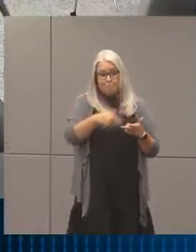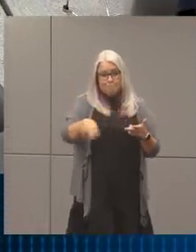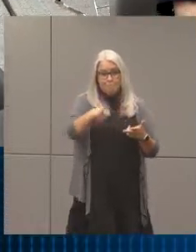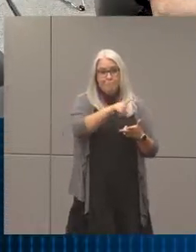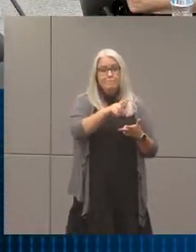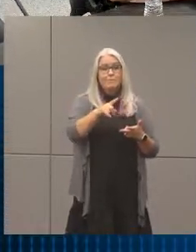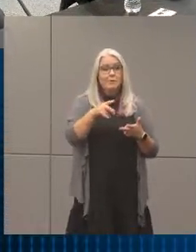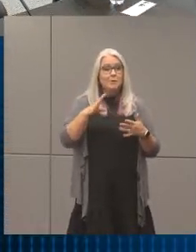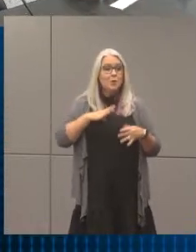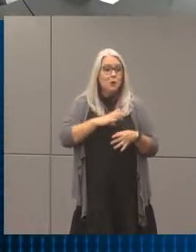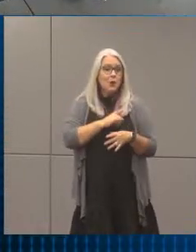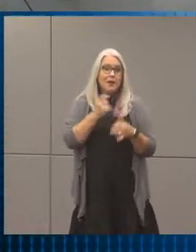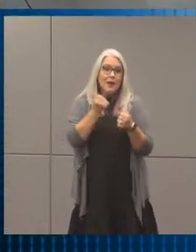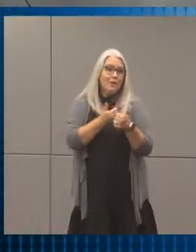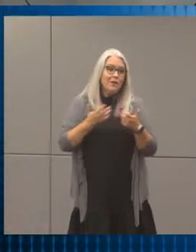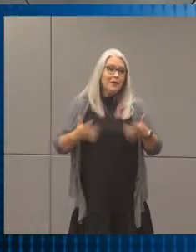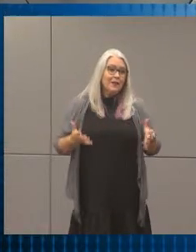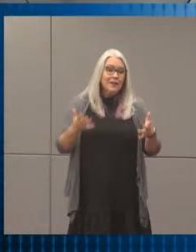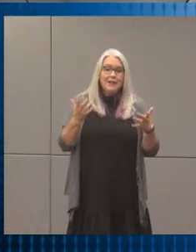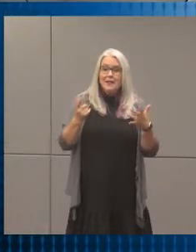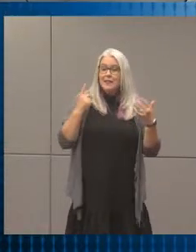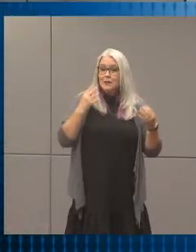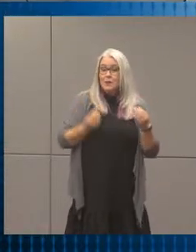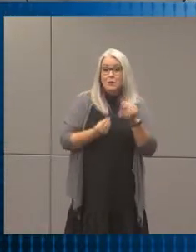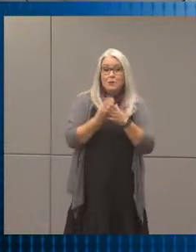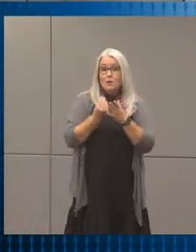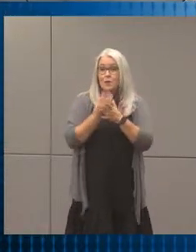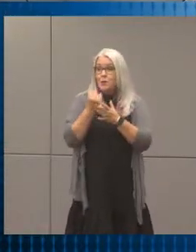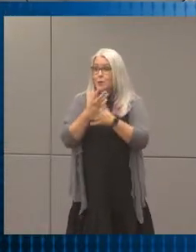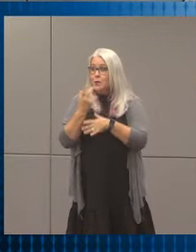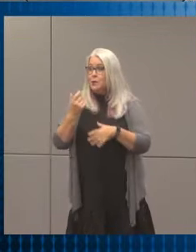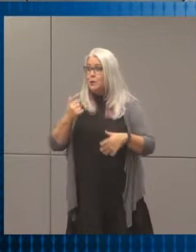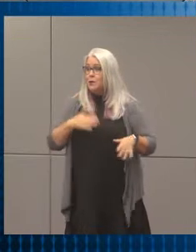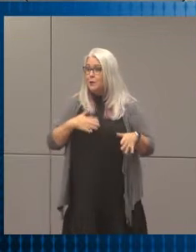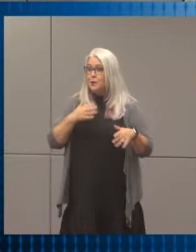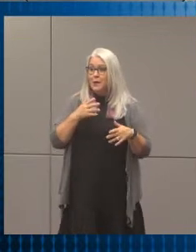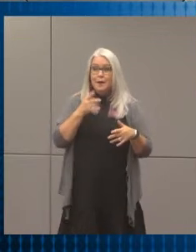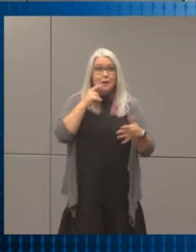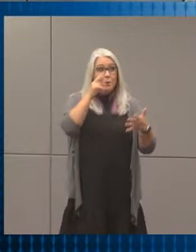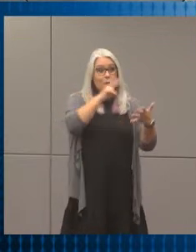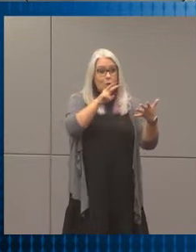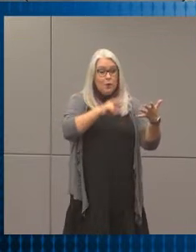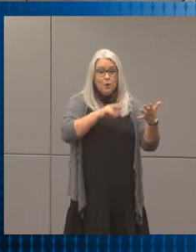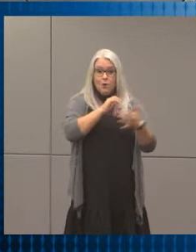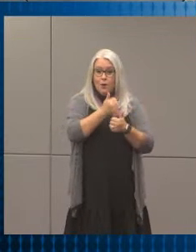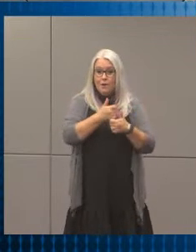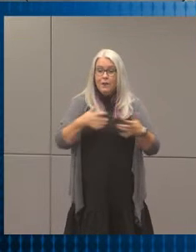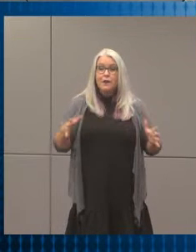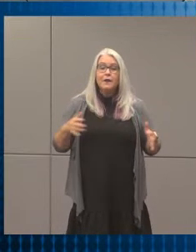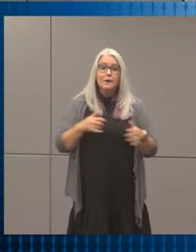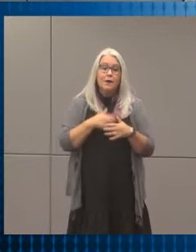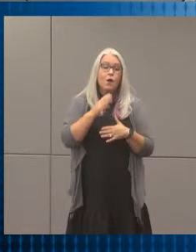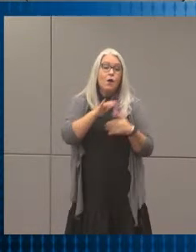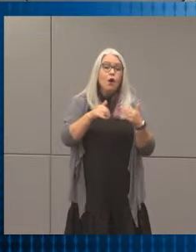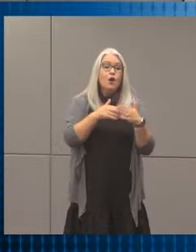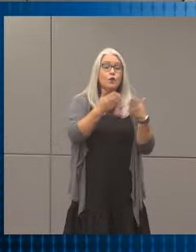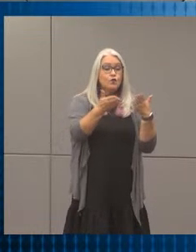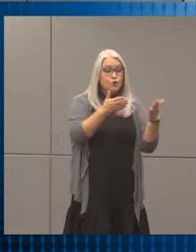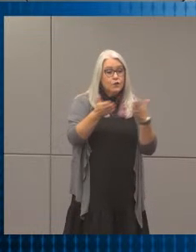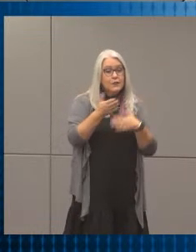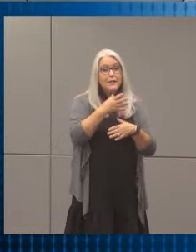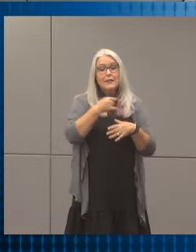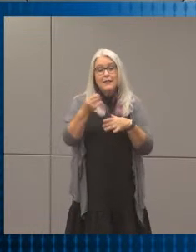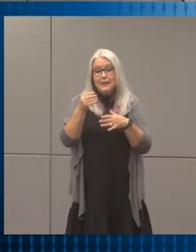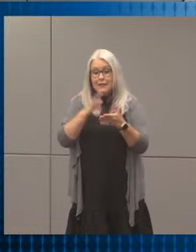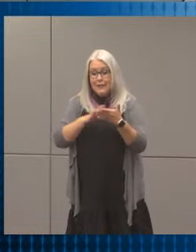It's that time of year, everything's blooming, including my head. So please bear with me as I go through this health services and campus